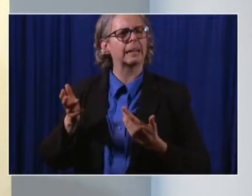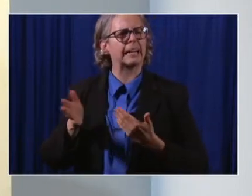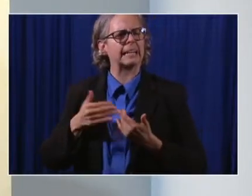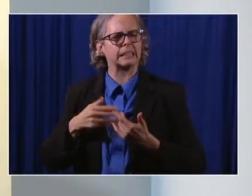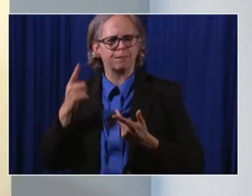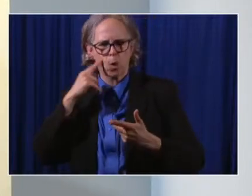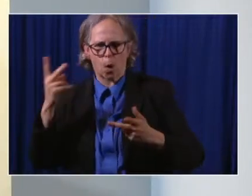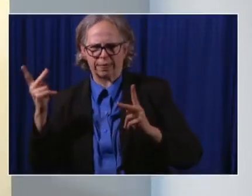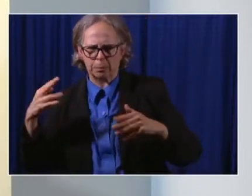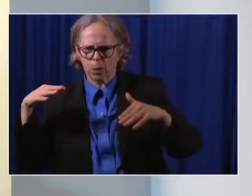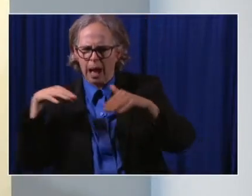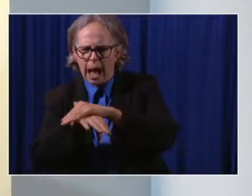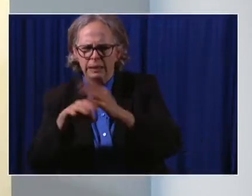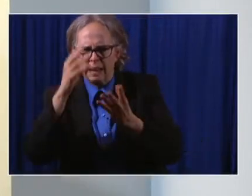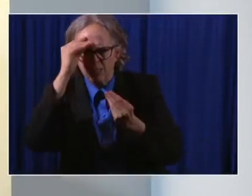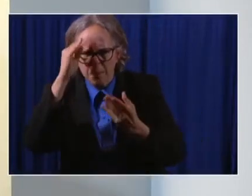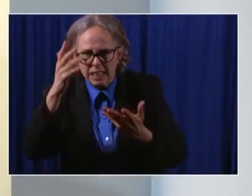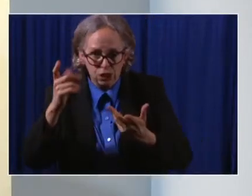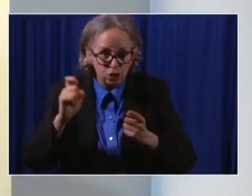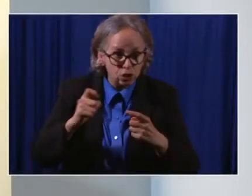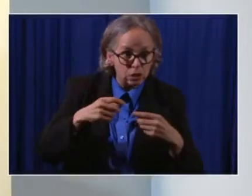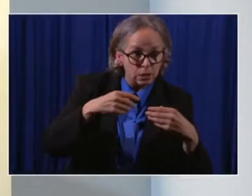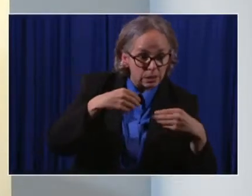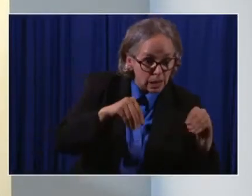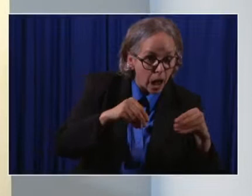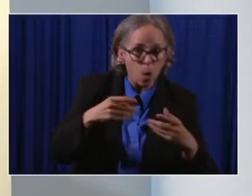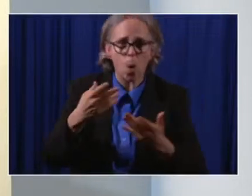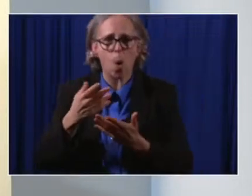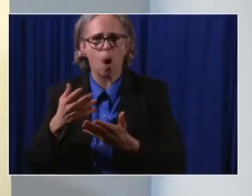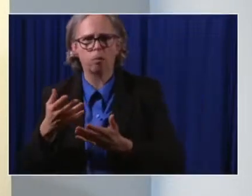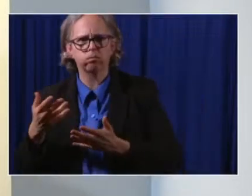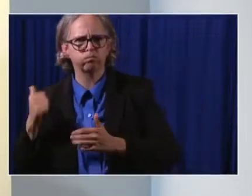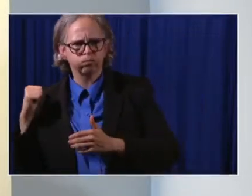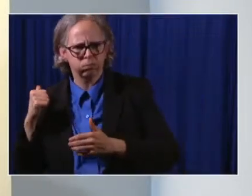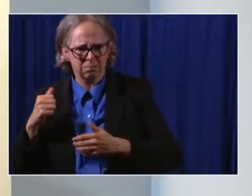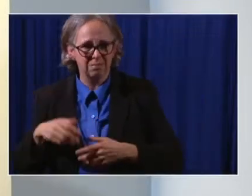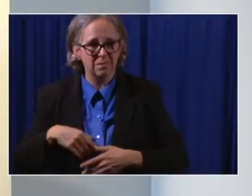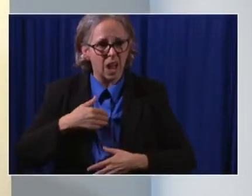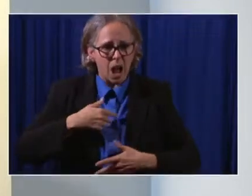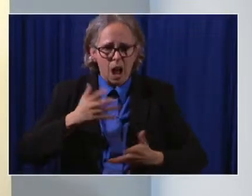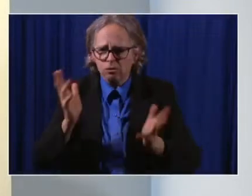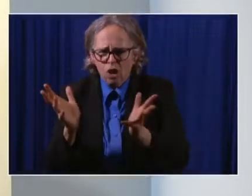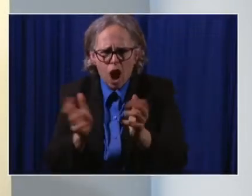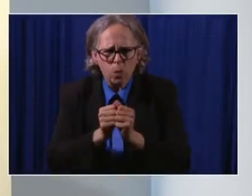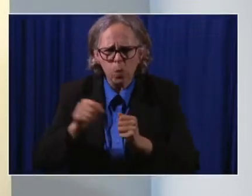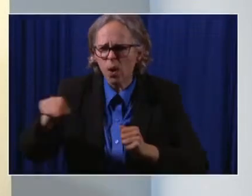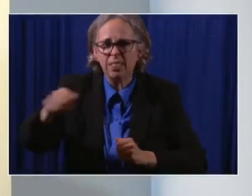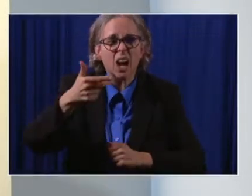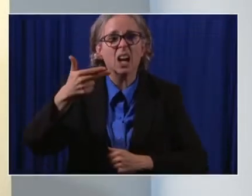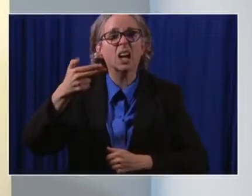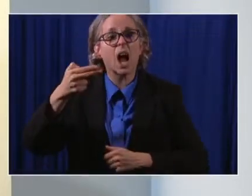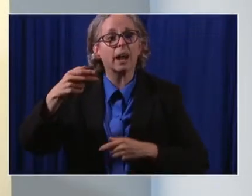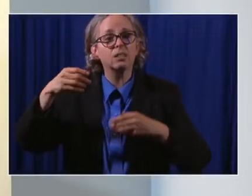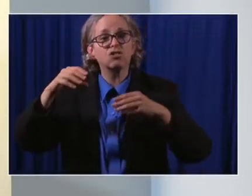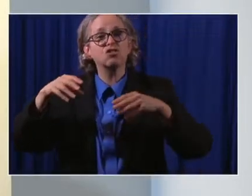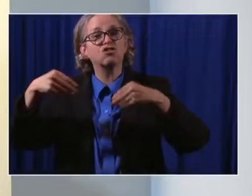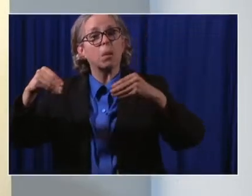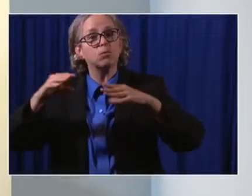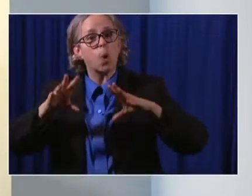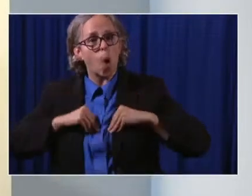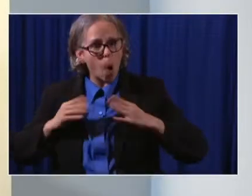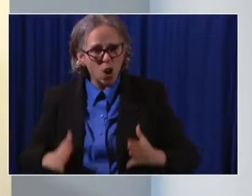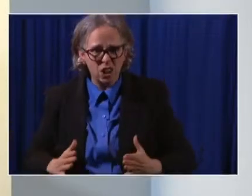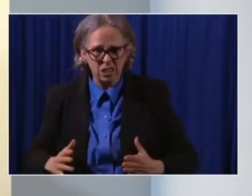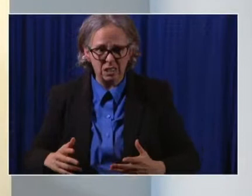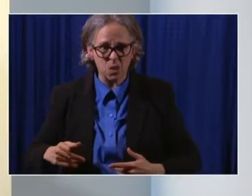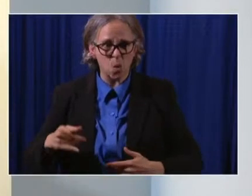time. And I know this. I frequently talk to gun store owners. I have one gun store owner. Every time this happens, he emails me and says, look,